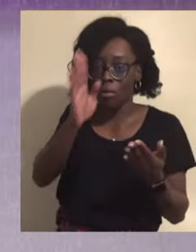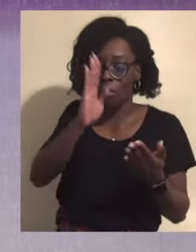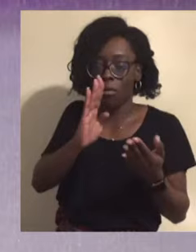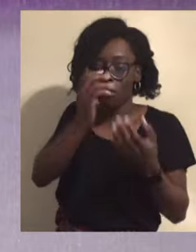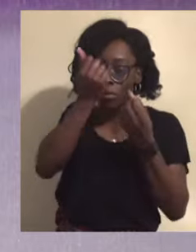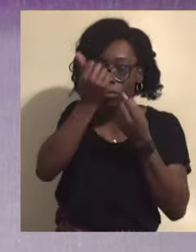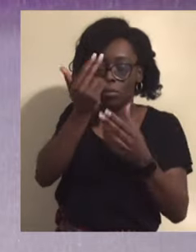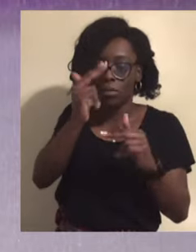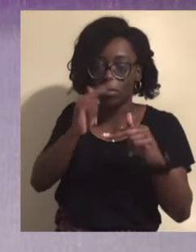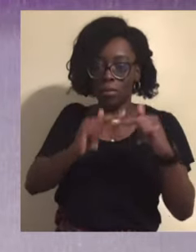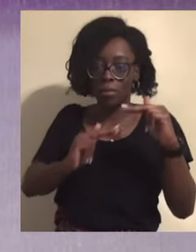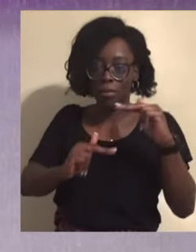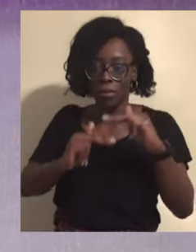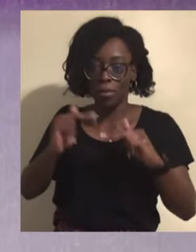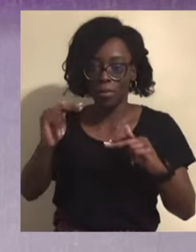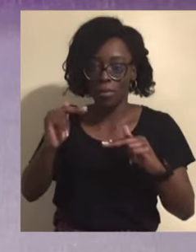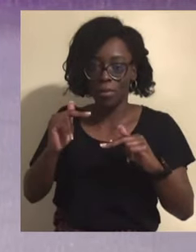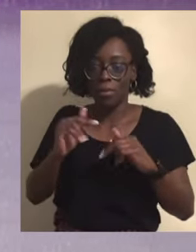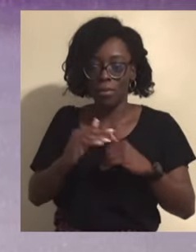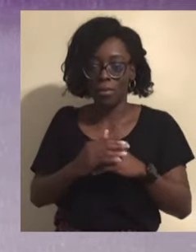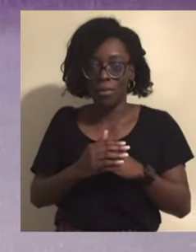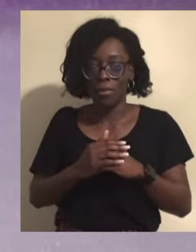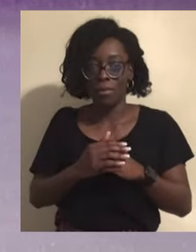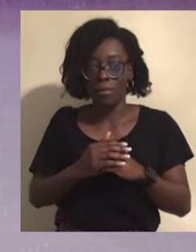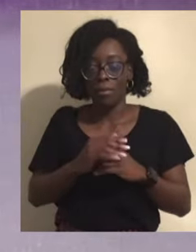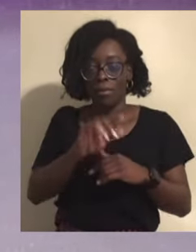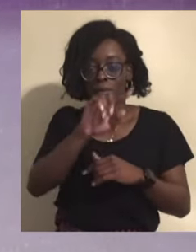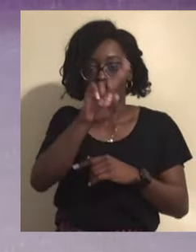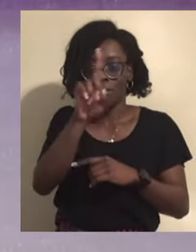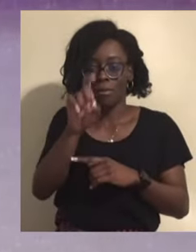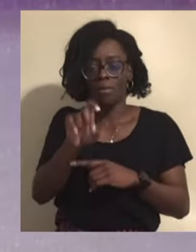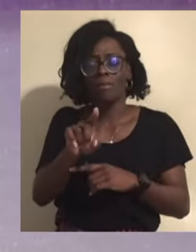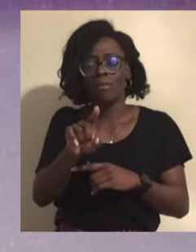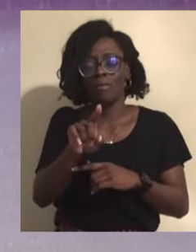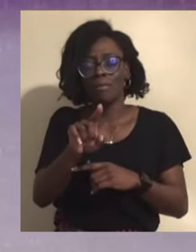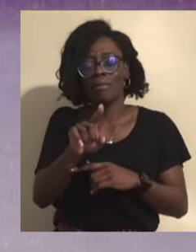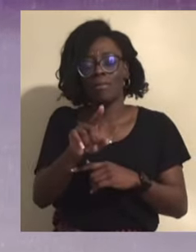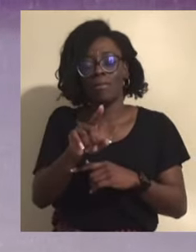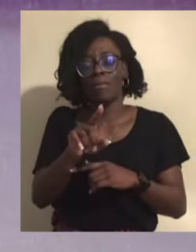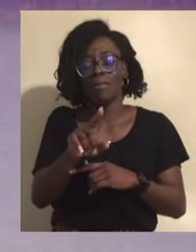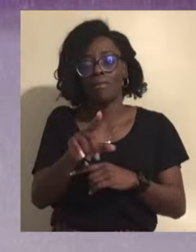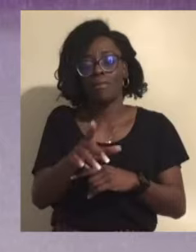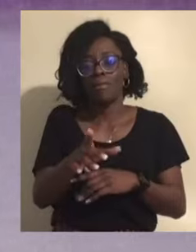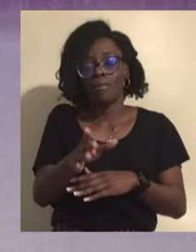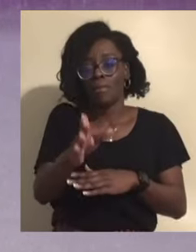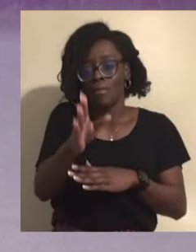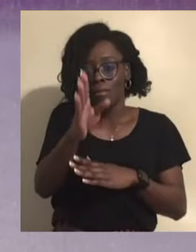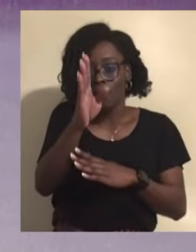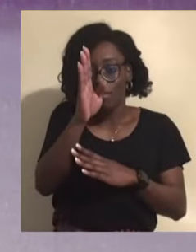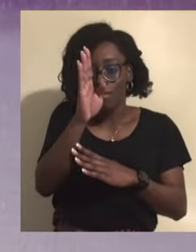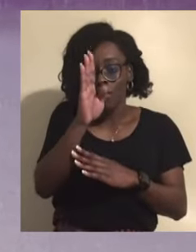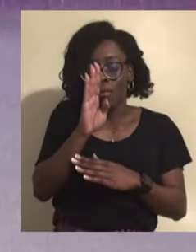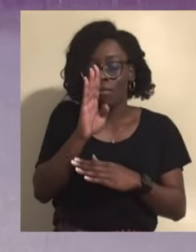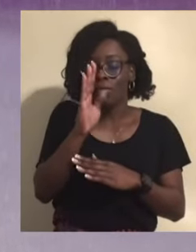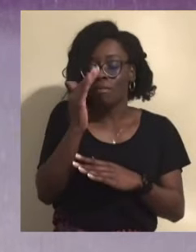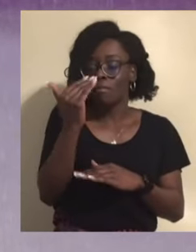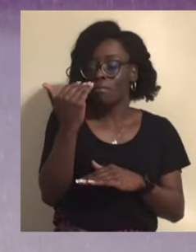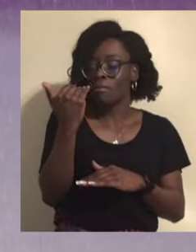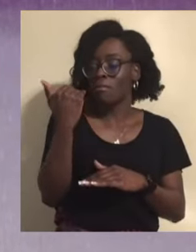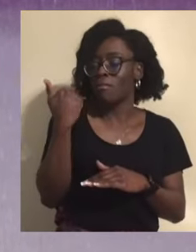And my question to you this morning is, what is God tapping you on the shoulder, telling